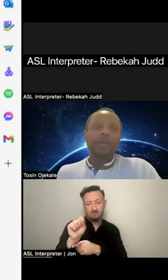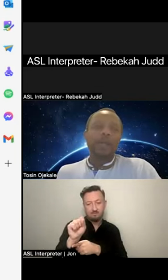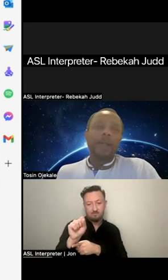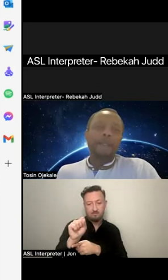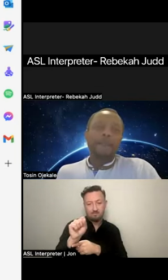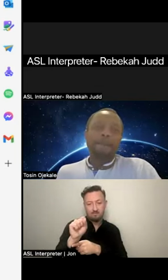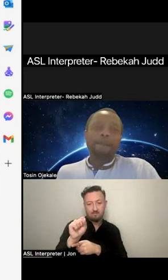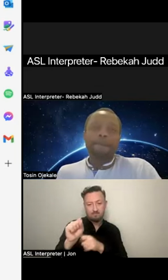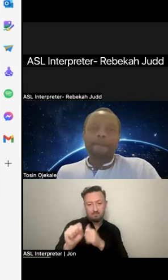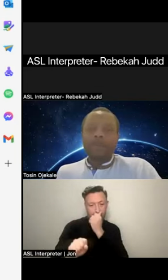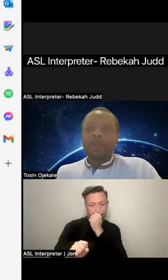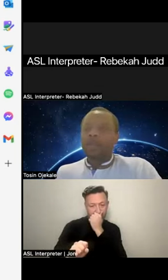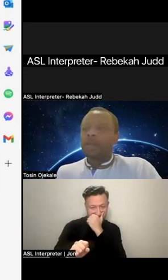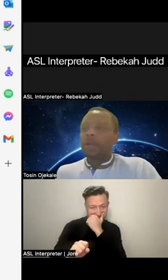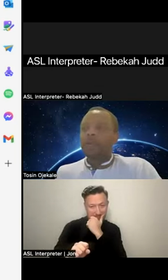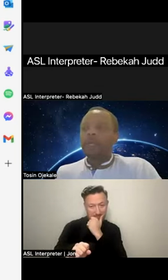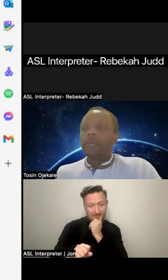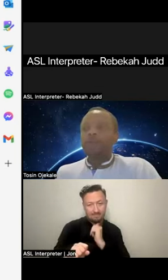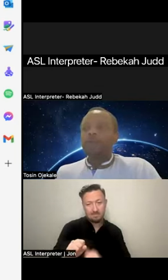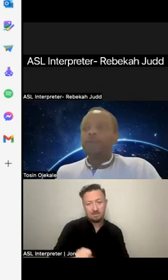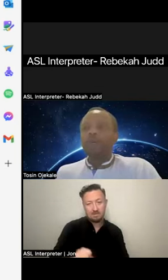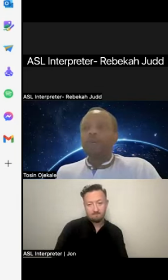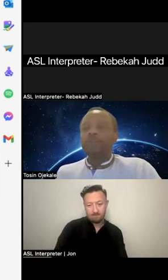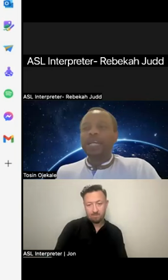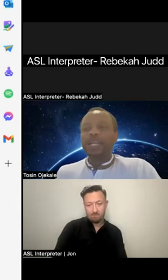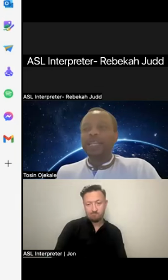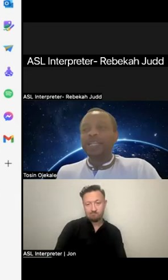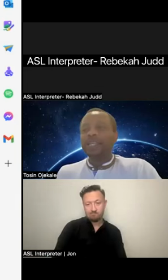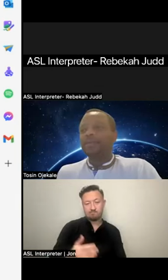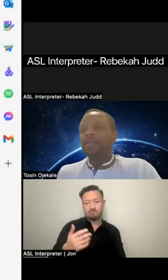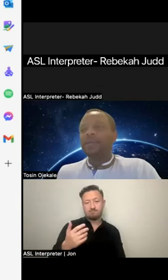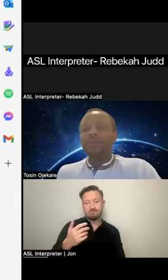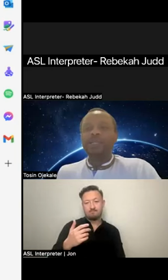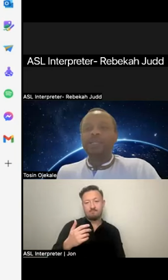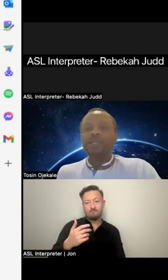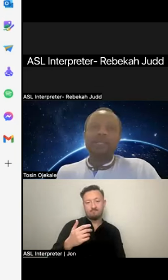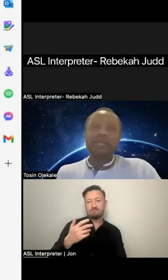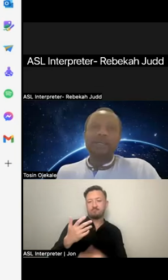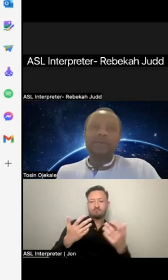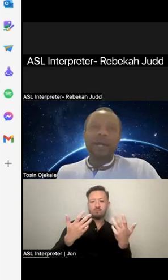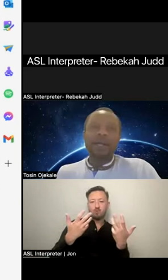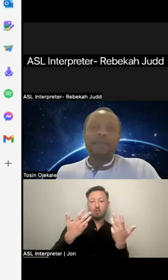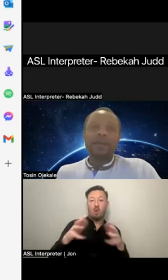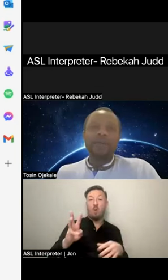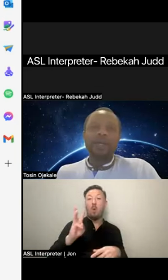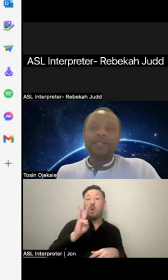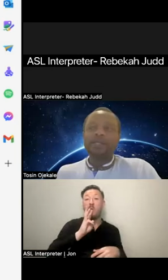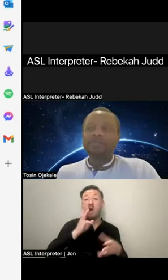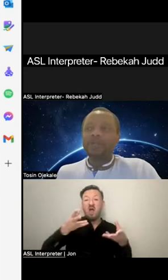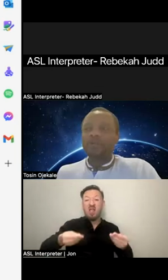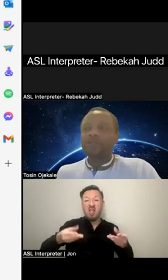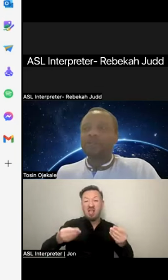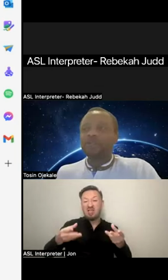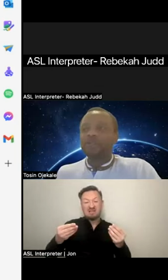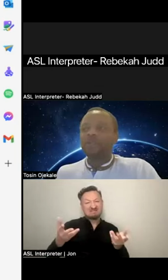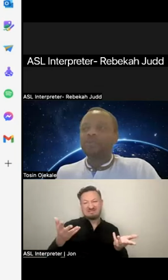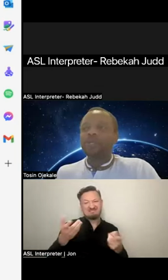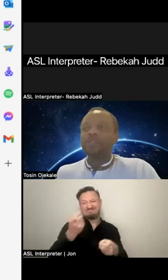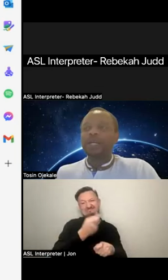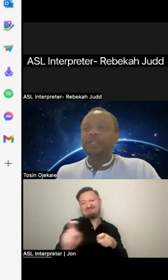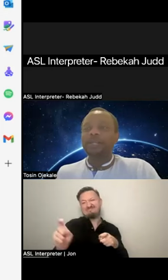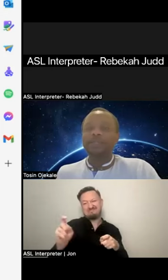gas station. Okay, so you don't want to use anything liquid in your rack environments because you just